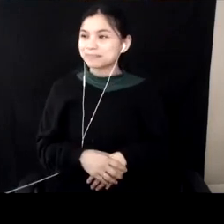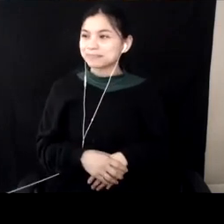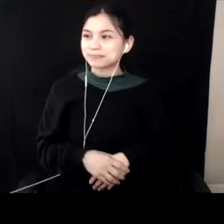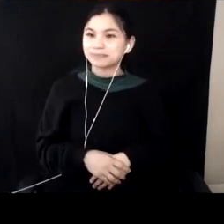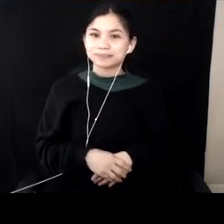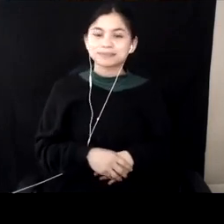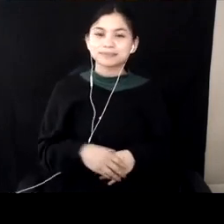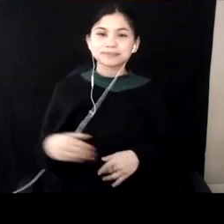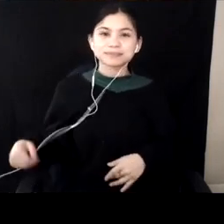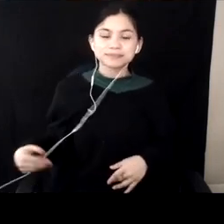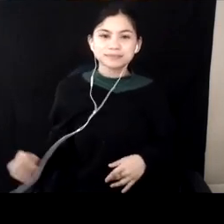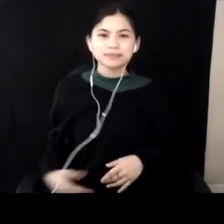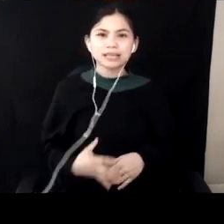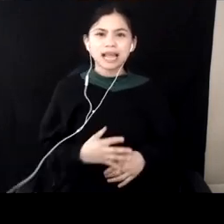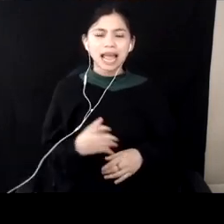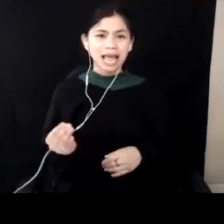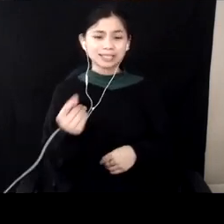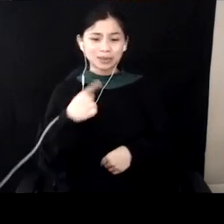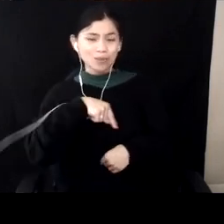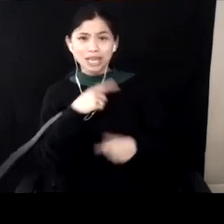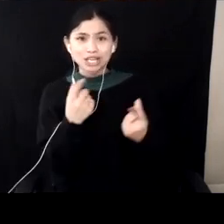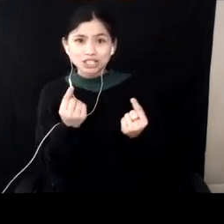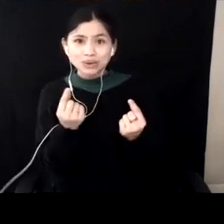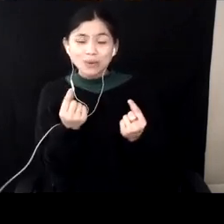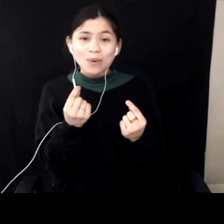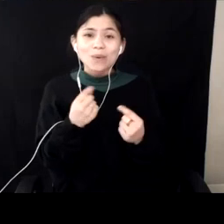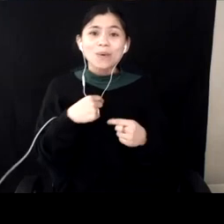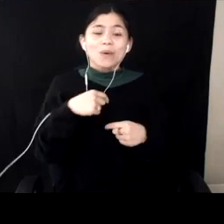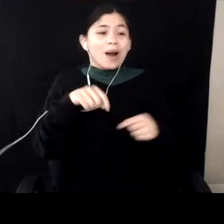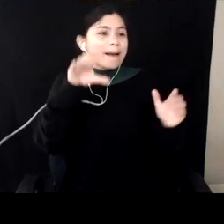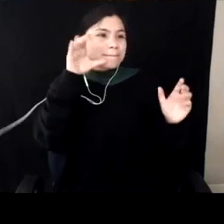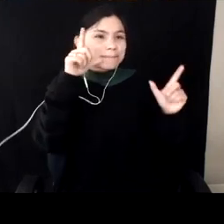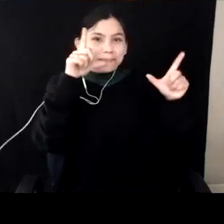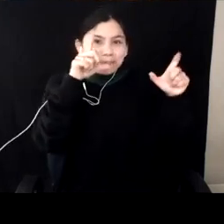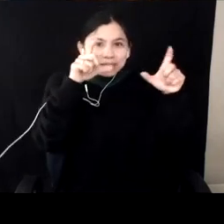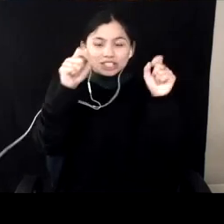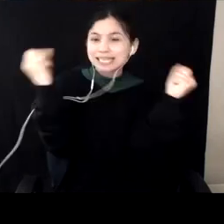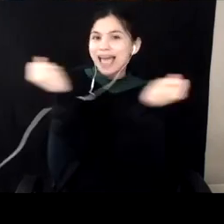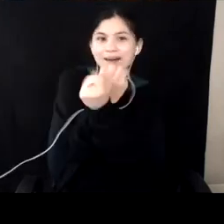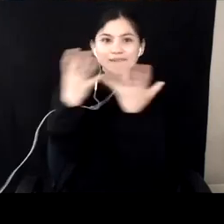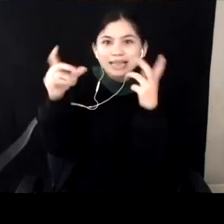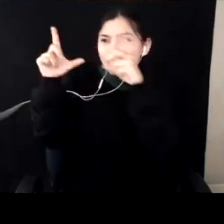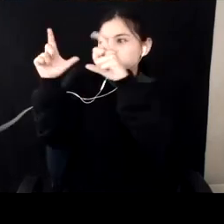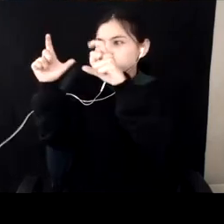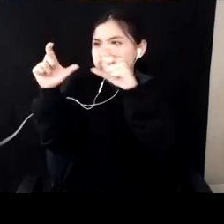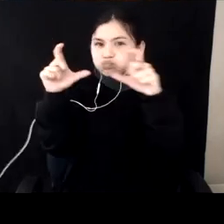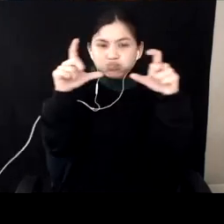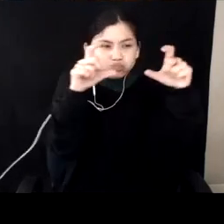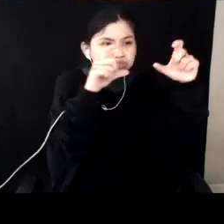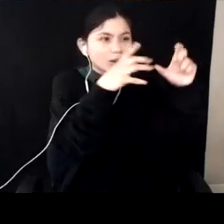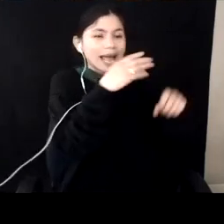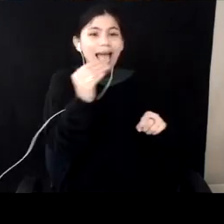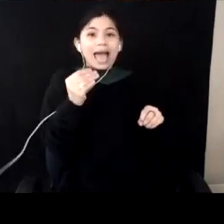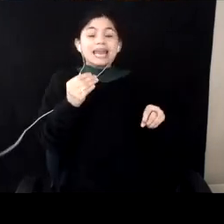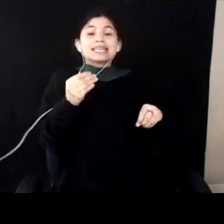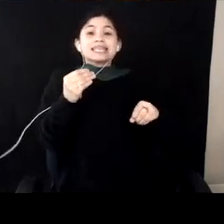And what we do is we will take pictures of everything, and then